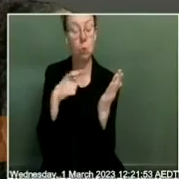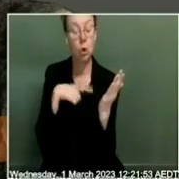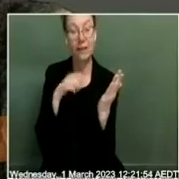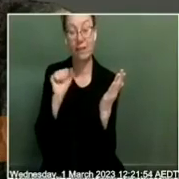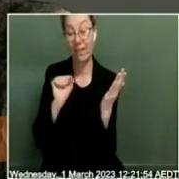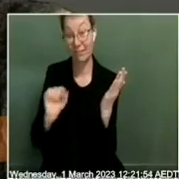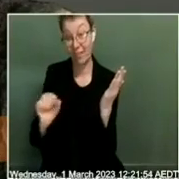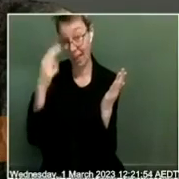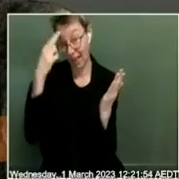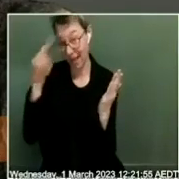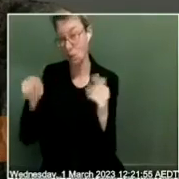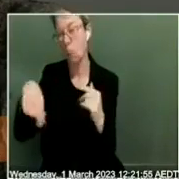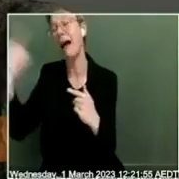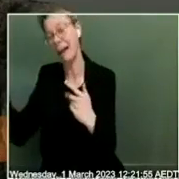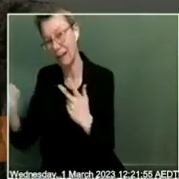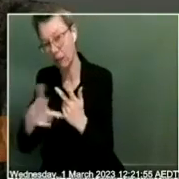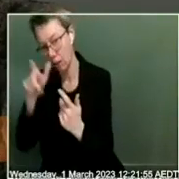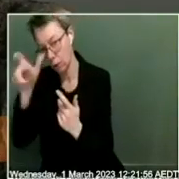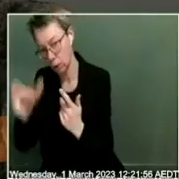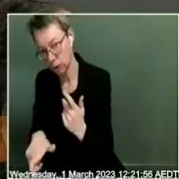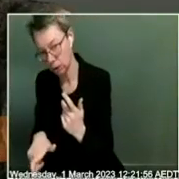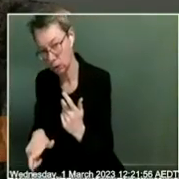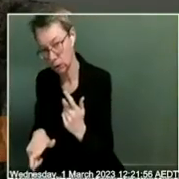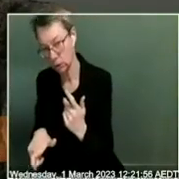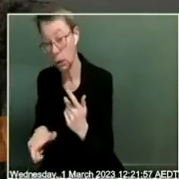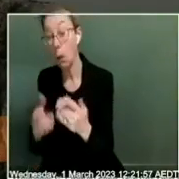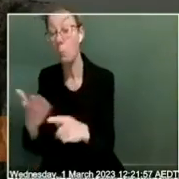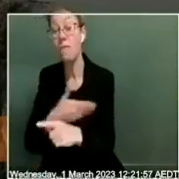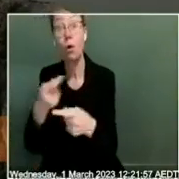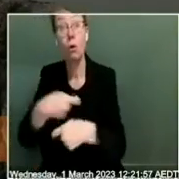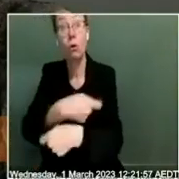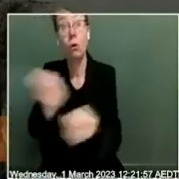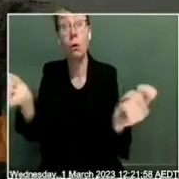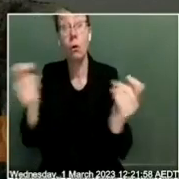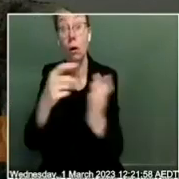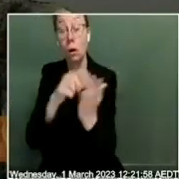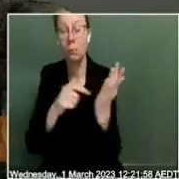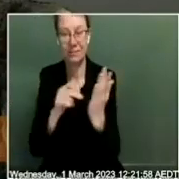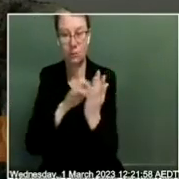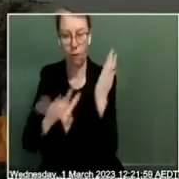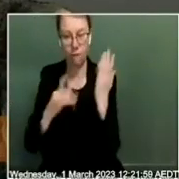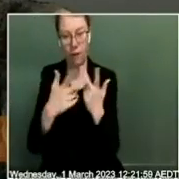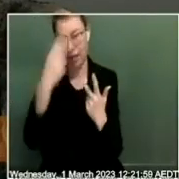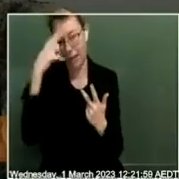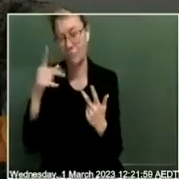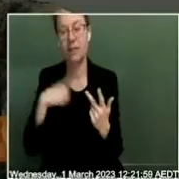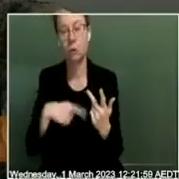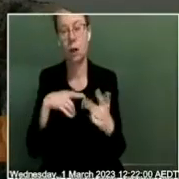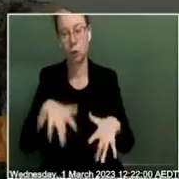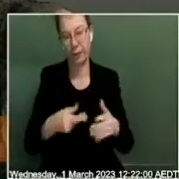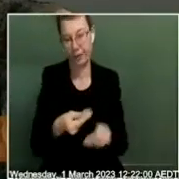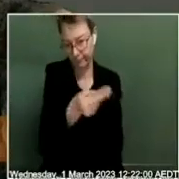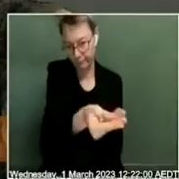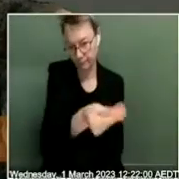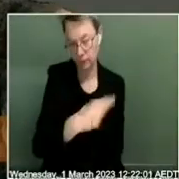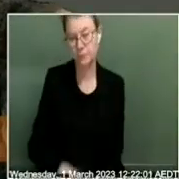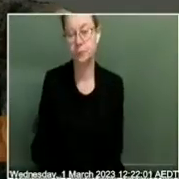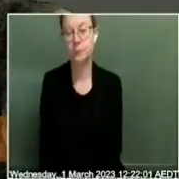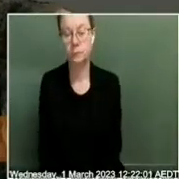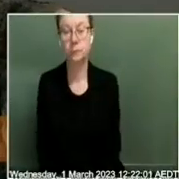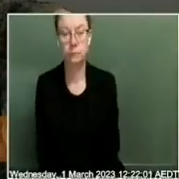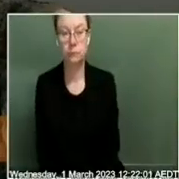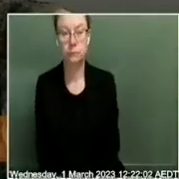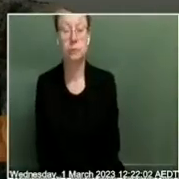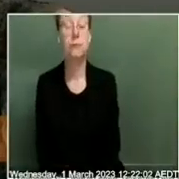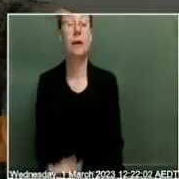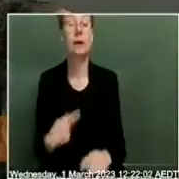statement is released. And I seek that order, but we will also sort out the exhibits or attachments.